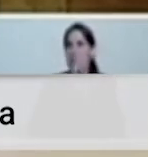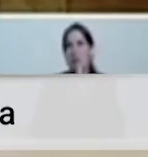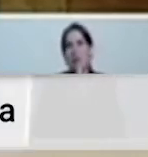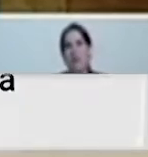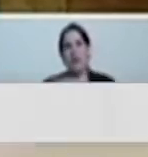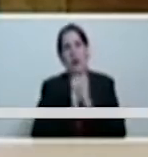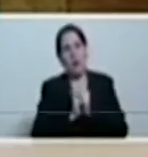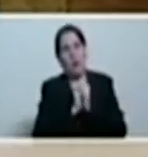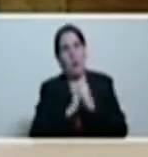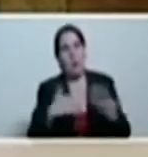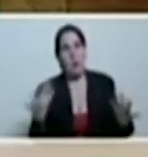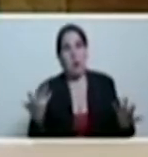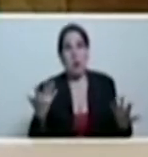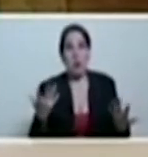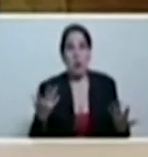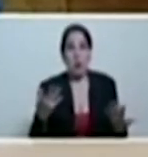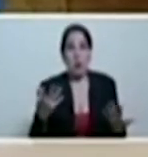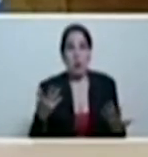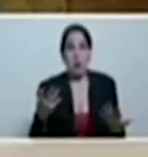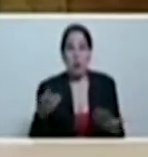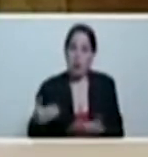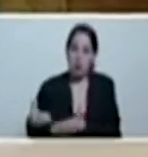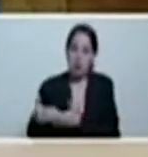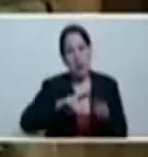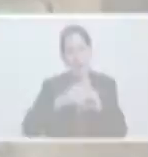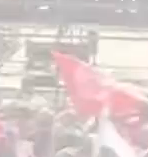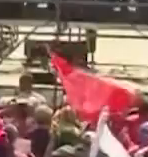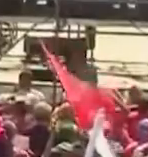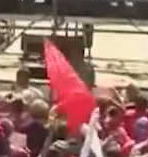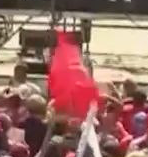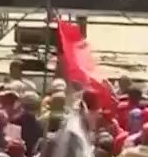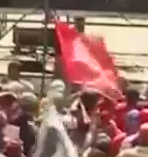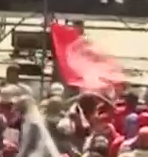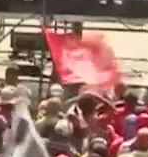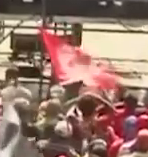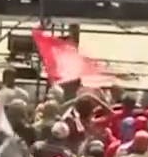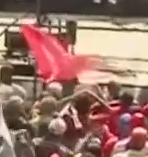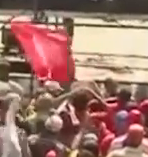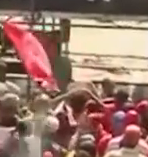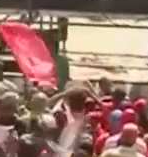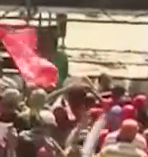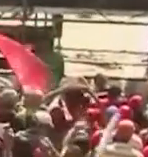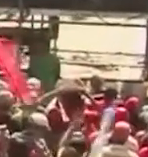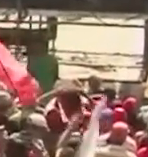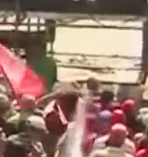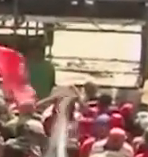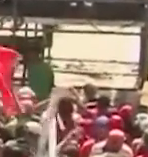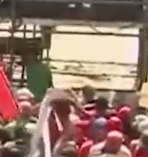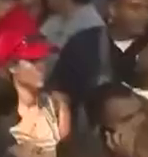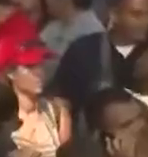ustedes, señores del gobierno de Estados Unidos? Maduro and Guaidó have both called on